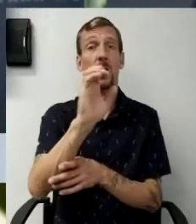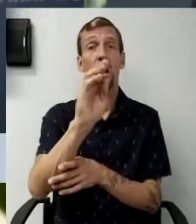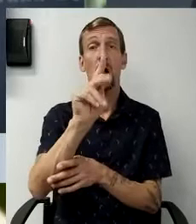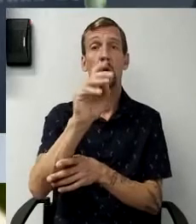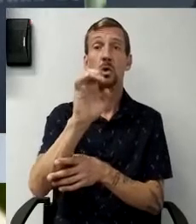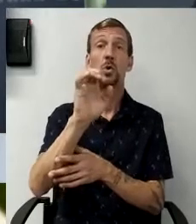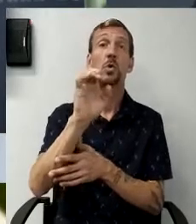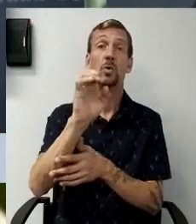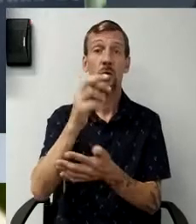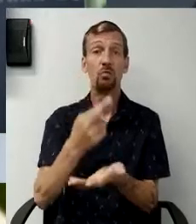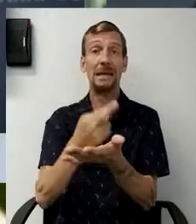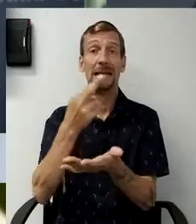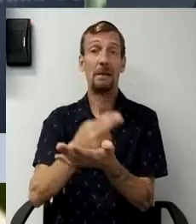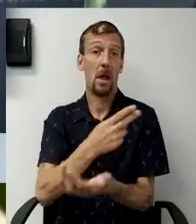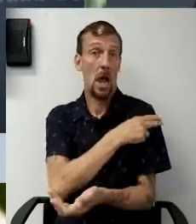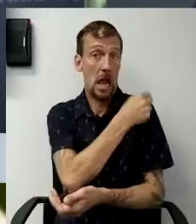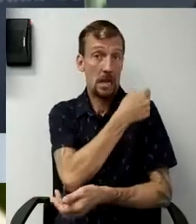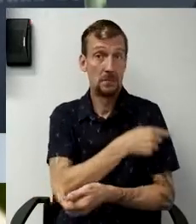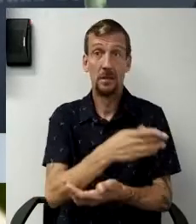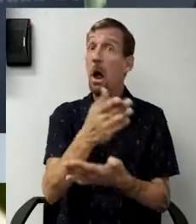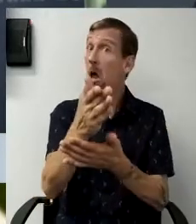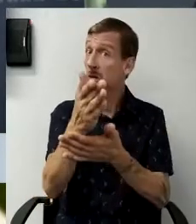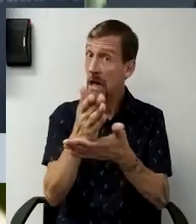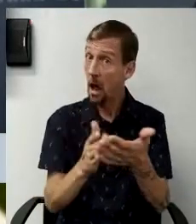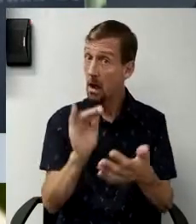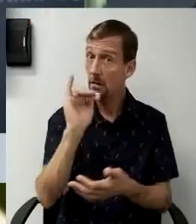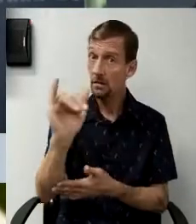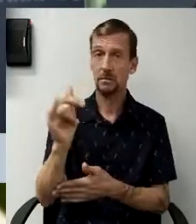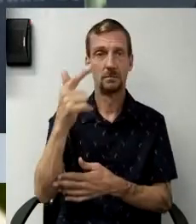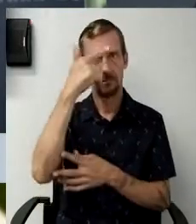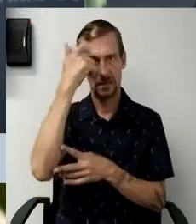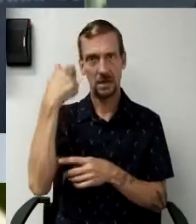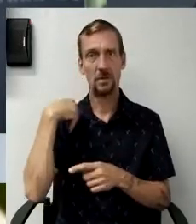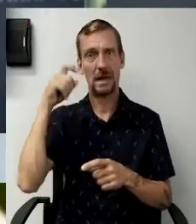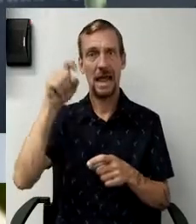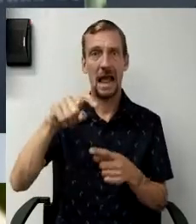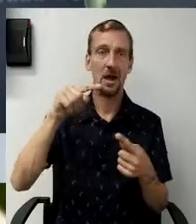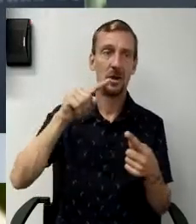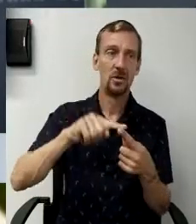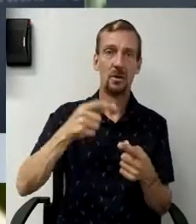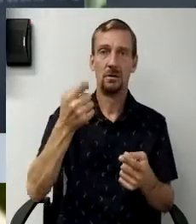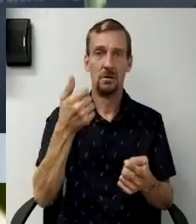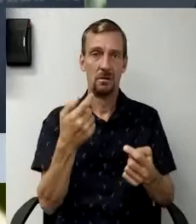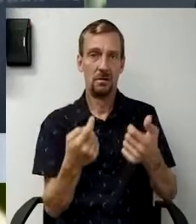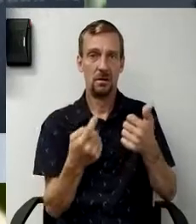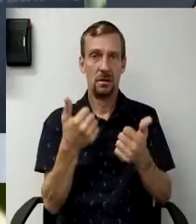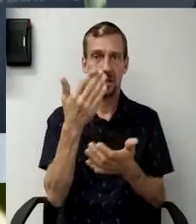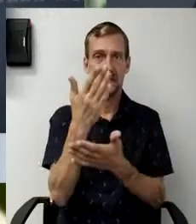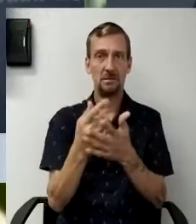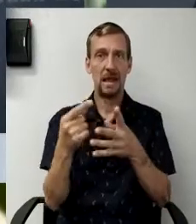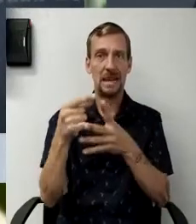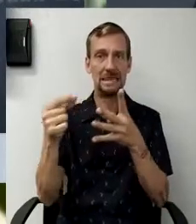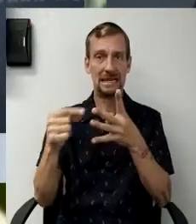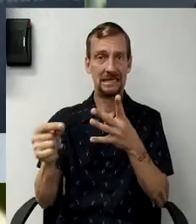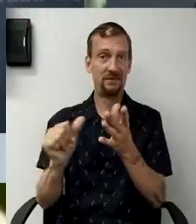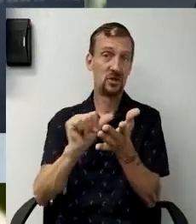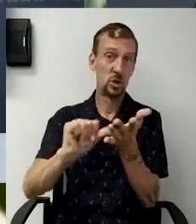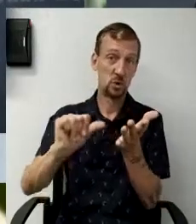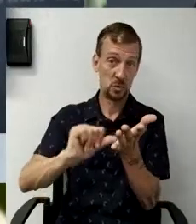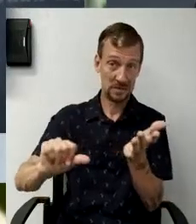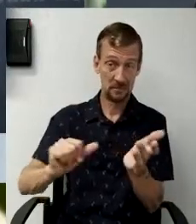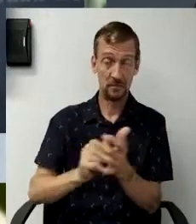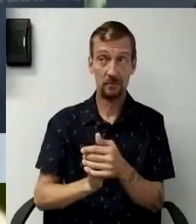hospital. Some of that is attributable to us having to scale back elective surgeries. So a lot of those